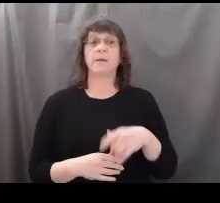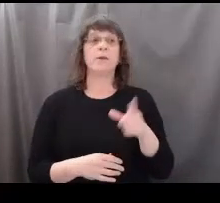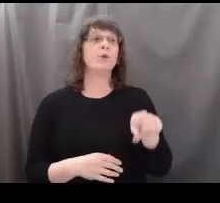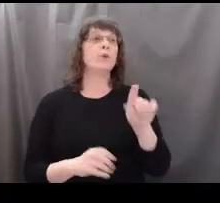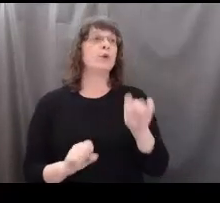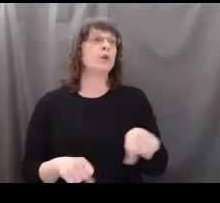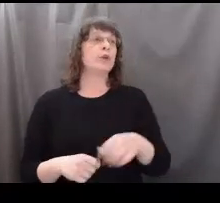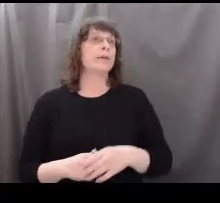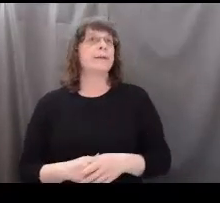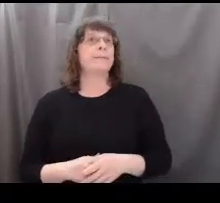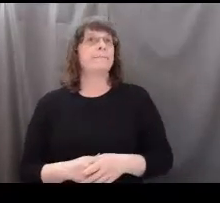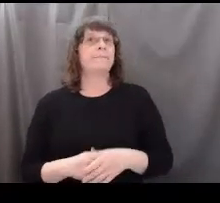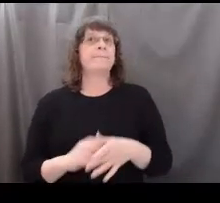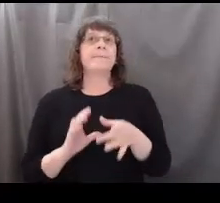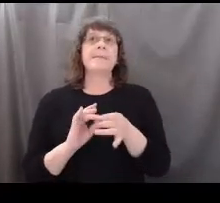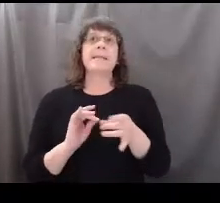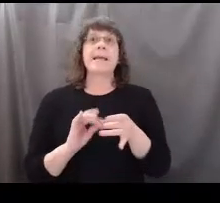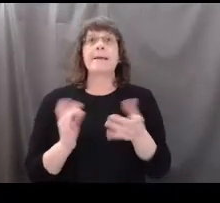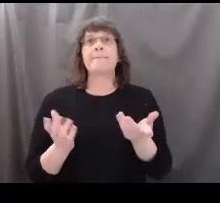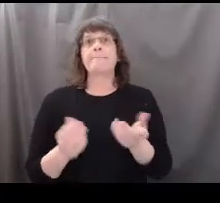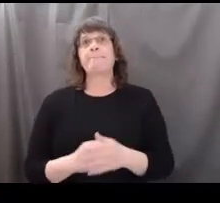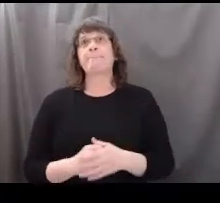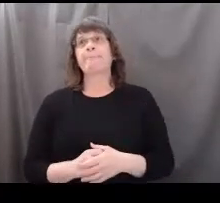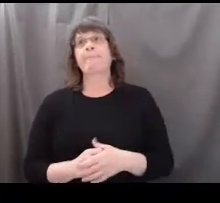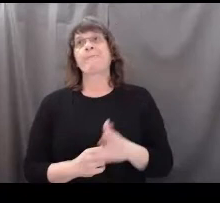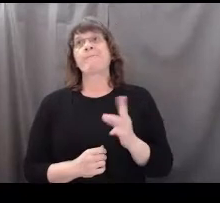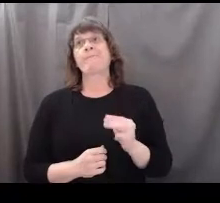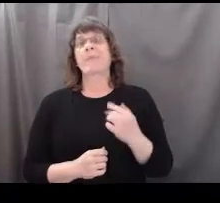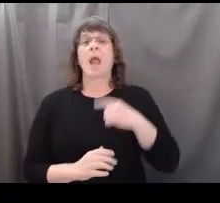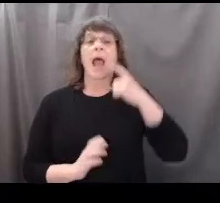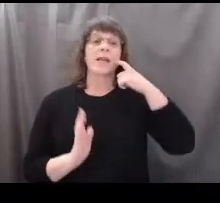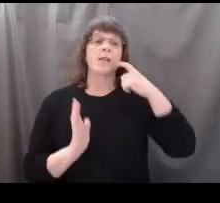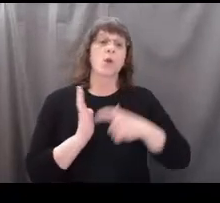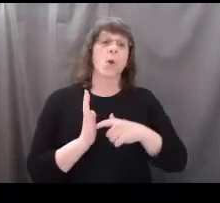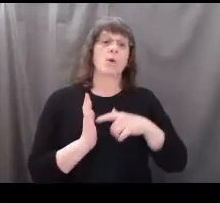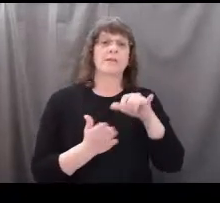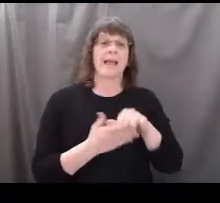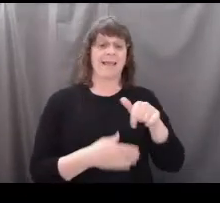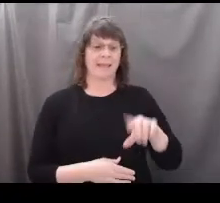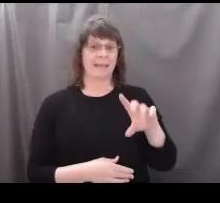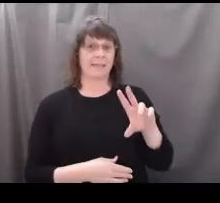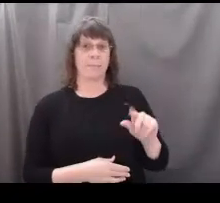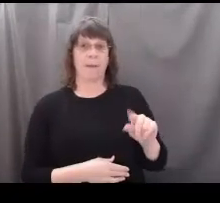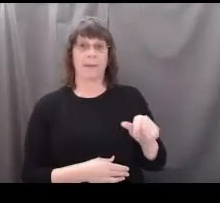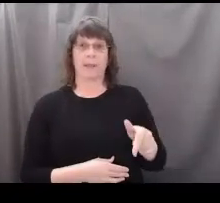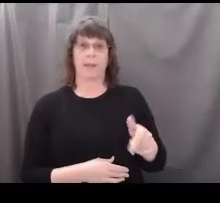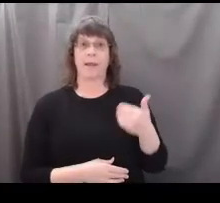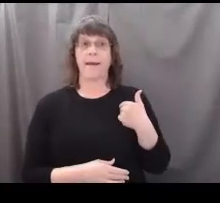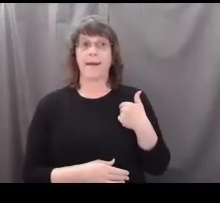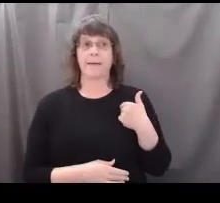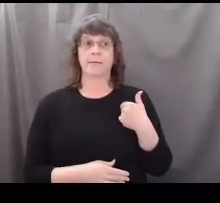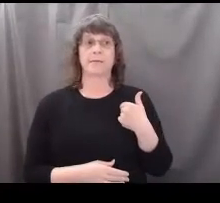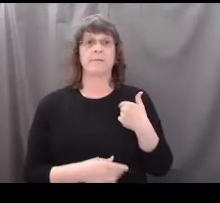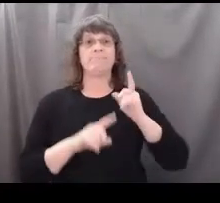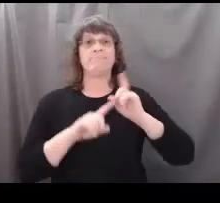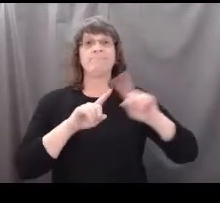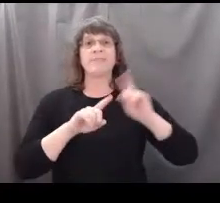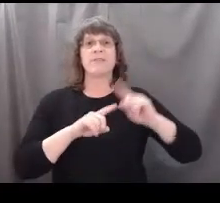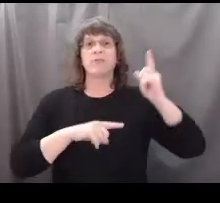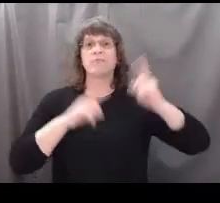could say, I noticed that this puppy has lots of different colored